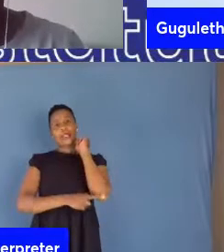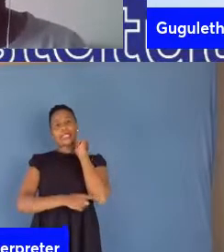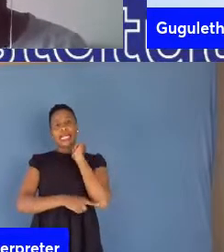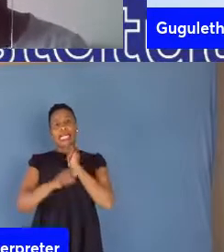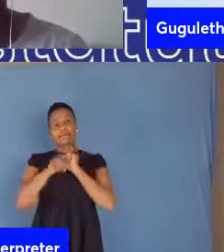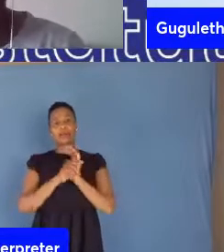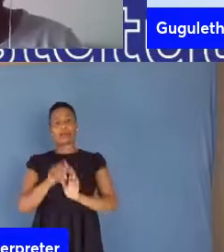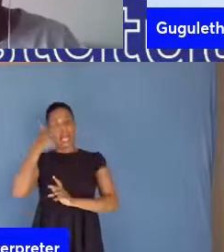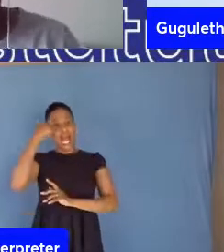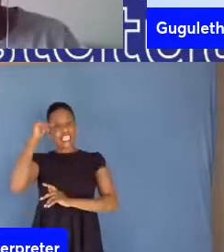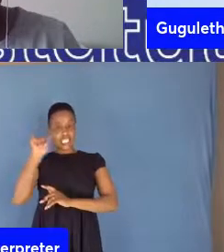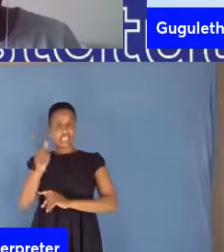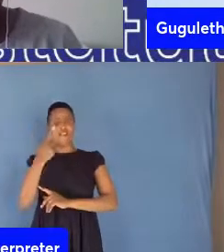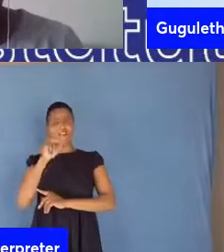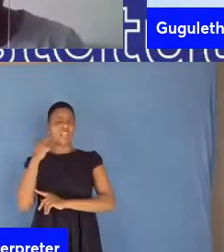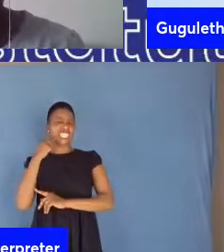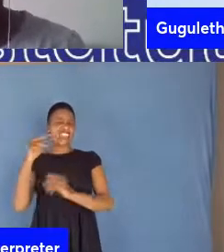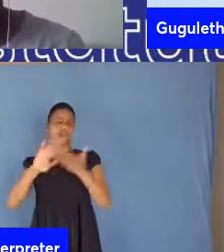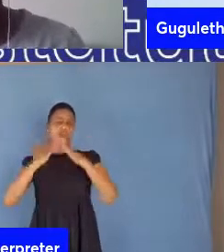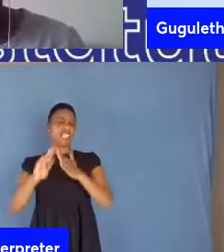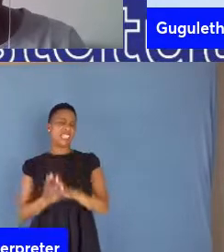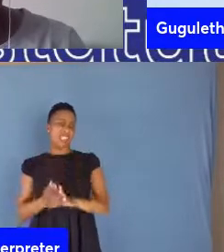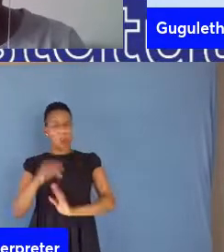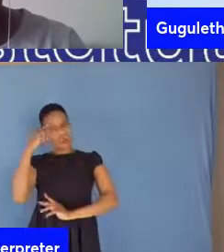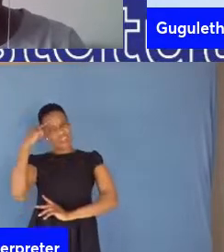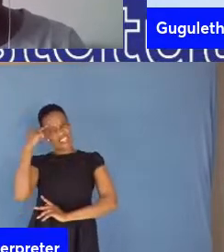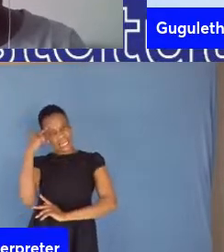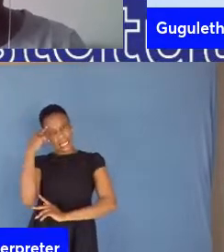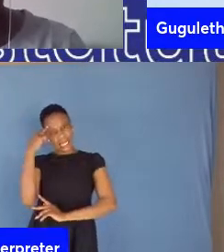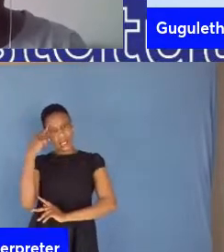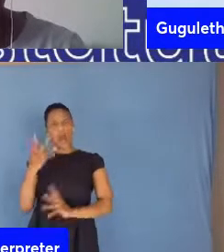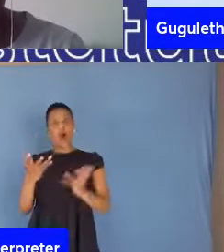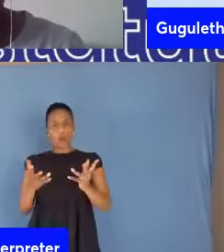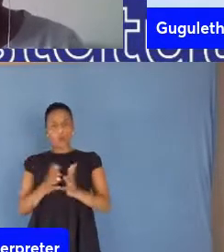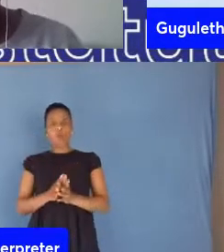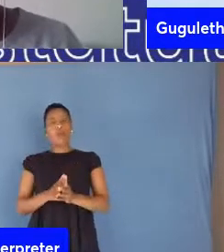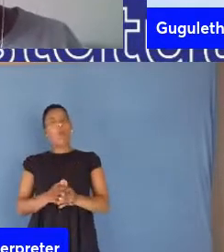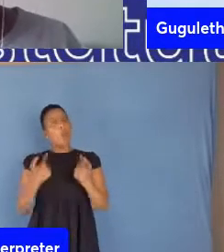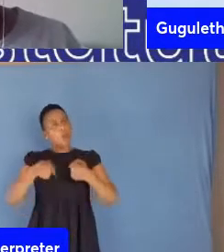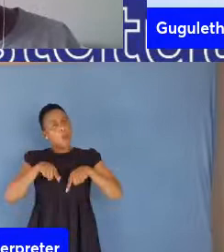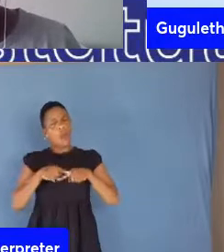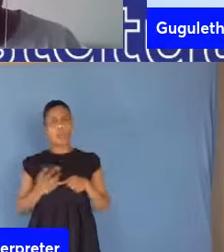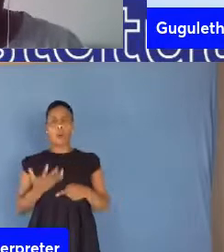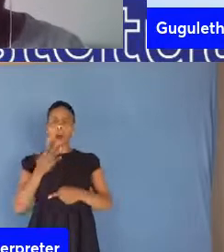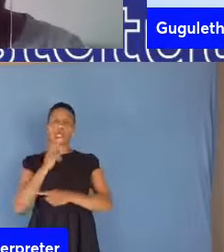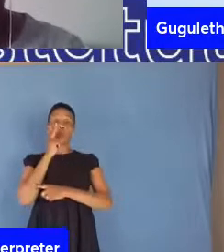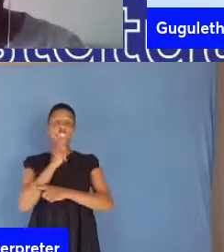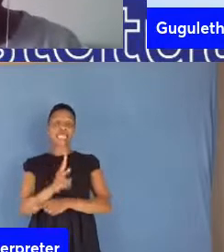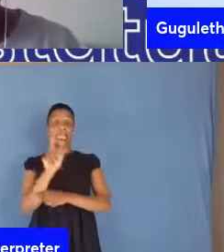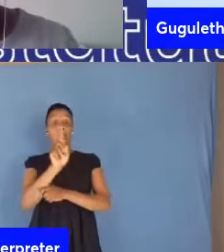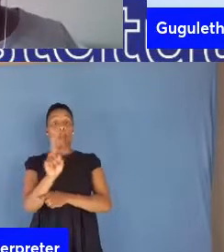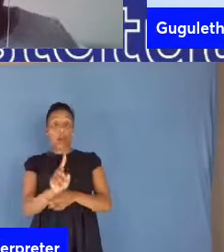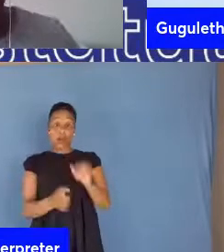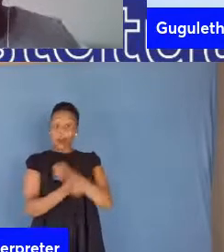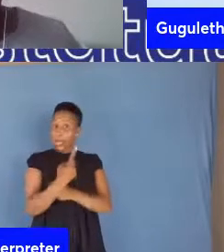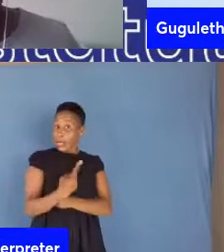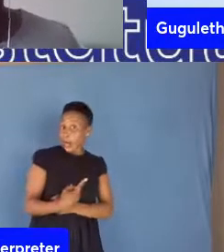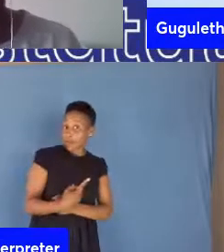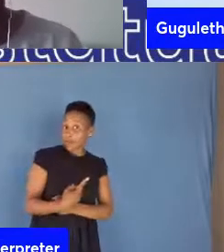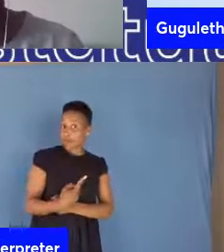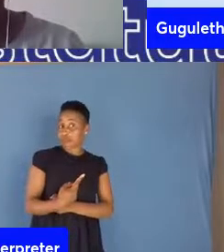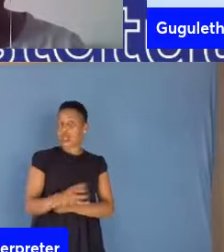deaf community, what do you think, or what do we want to see rather happening to